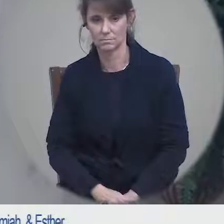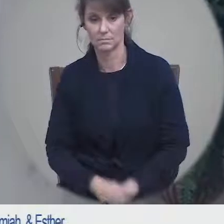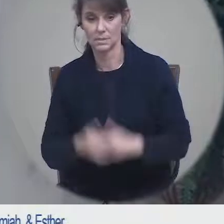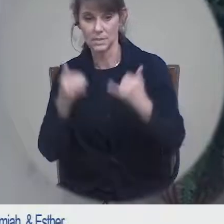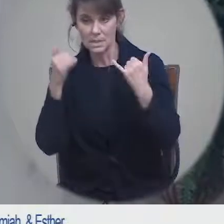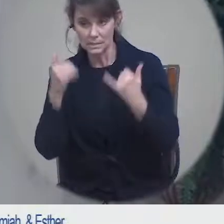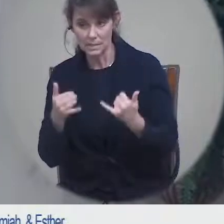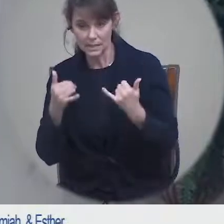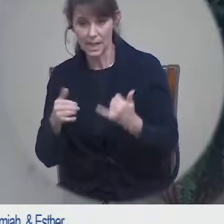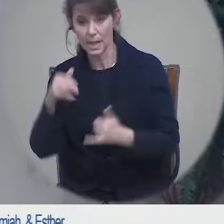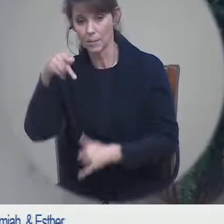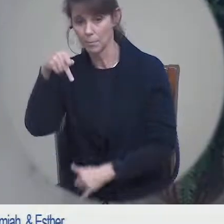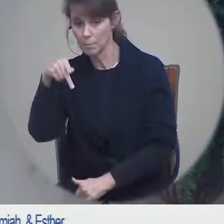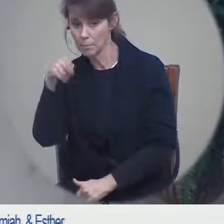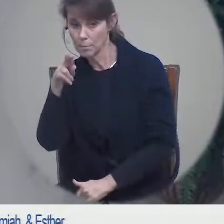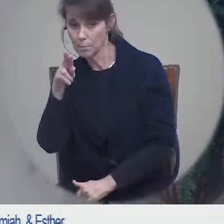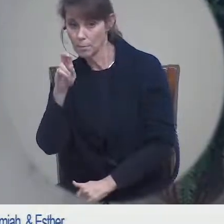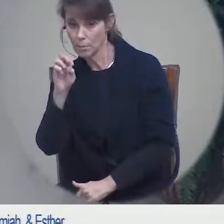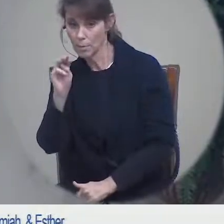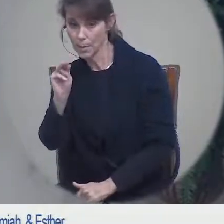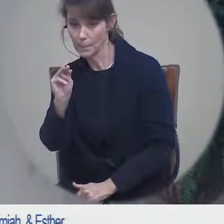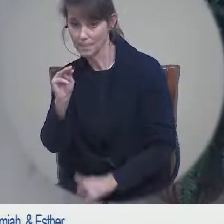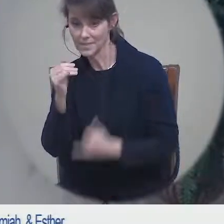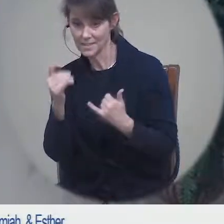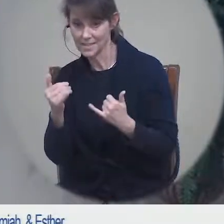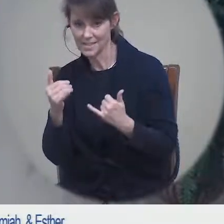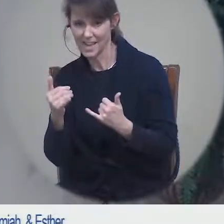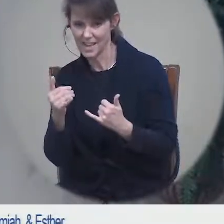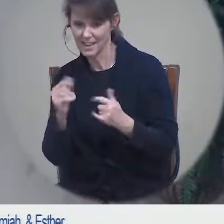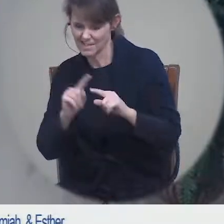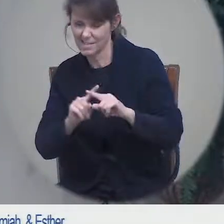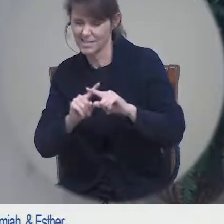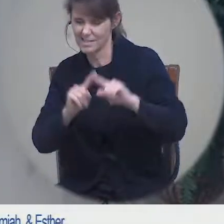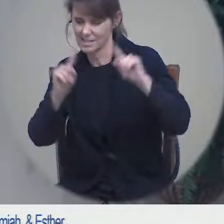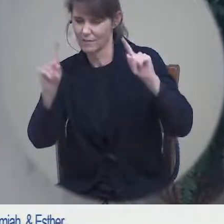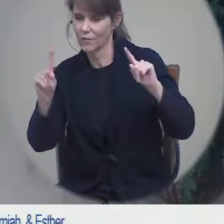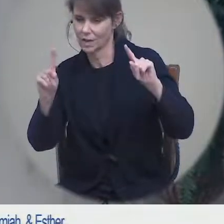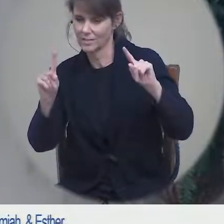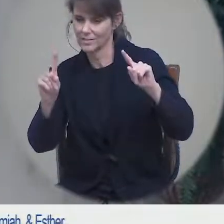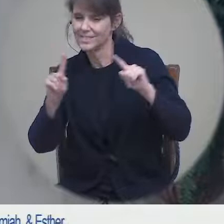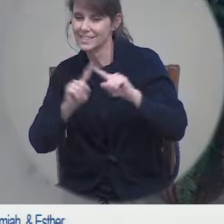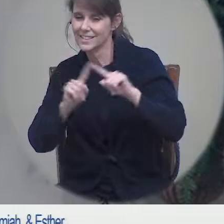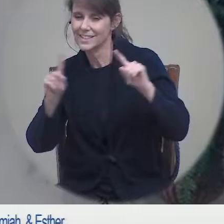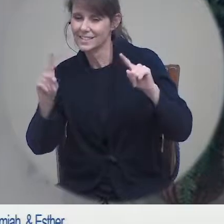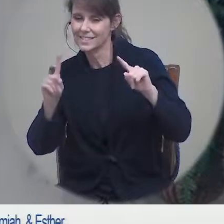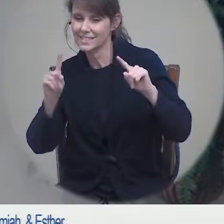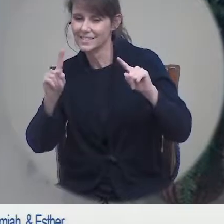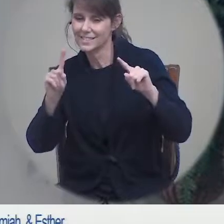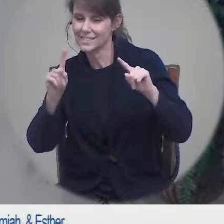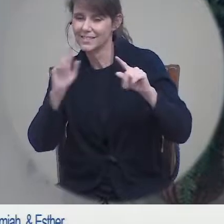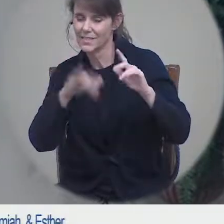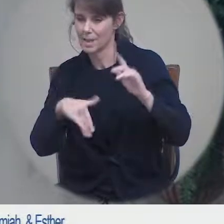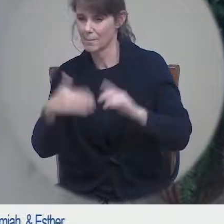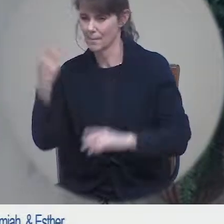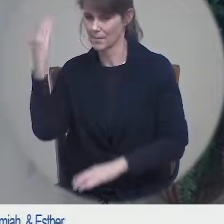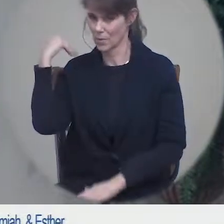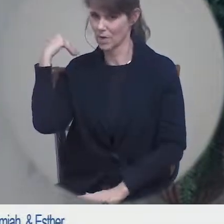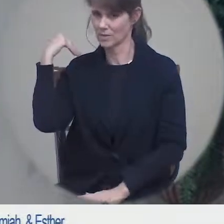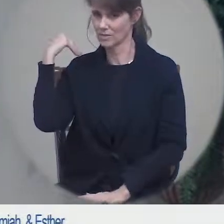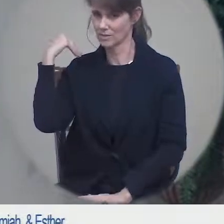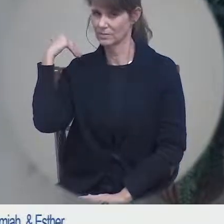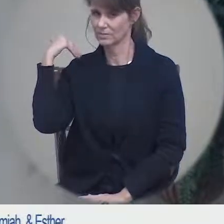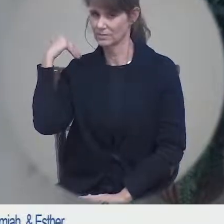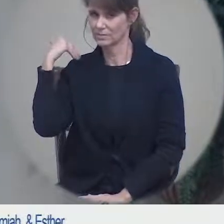much, much different than as it was celebrated at this time or even during the intertestamental period. The New York Daily